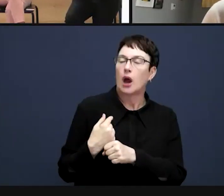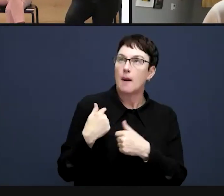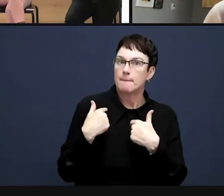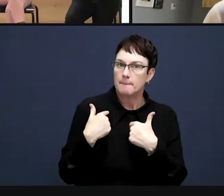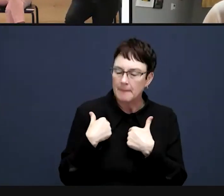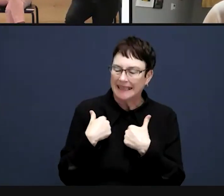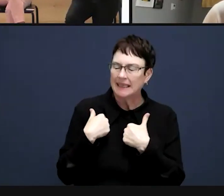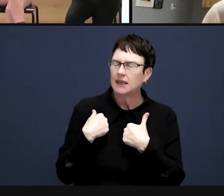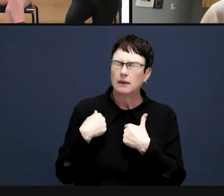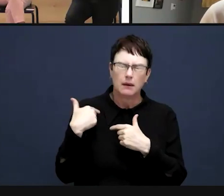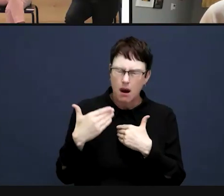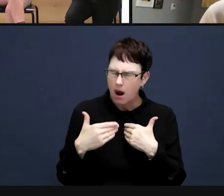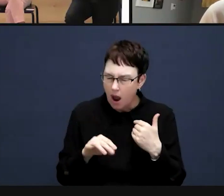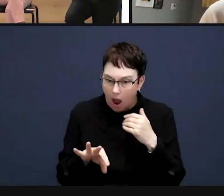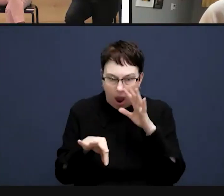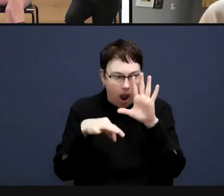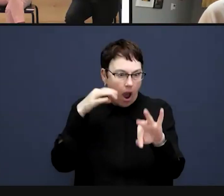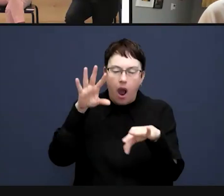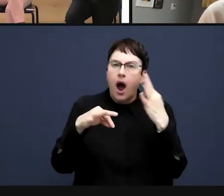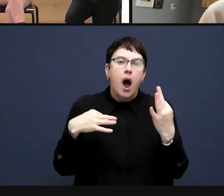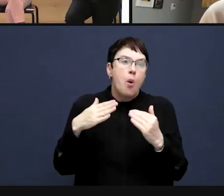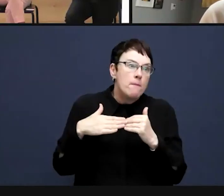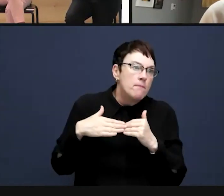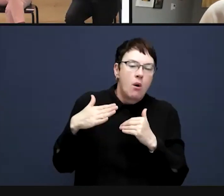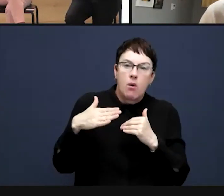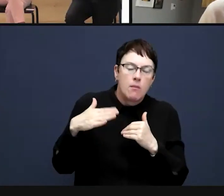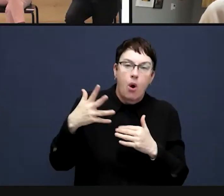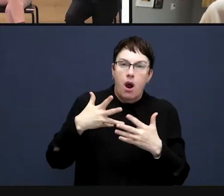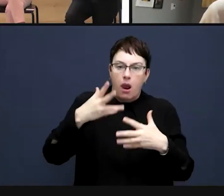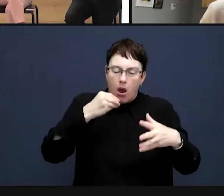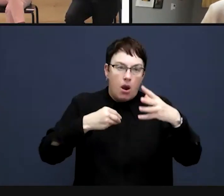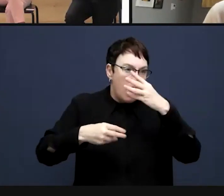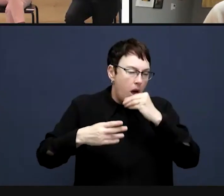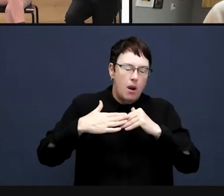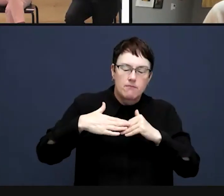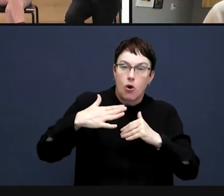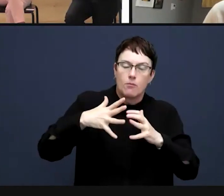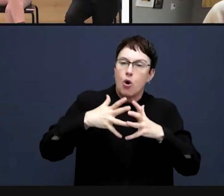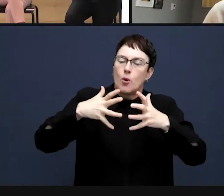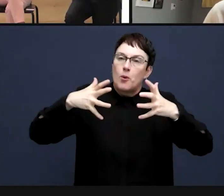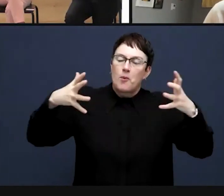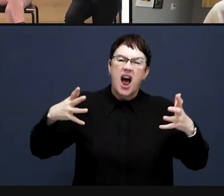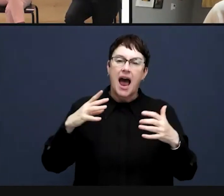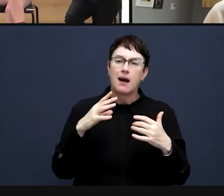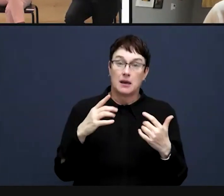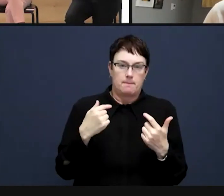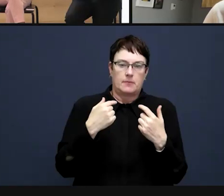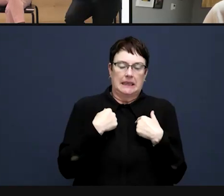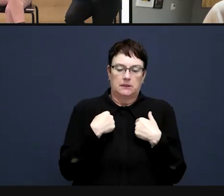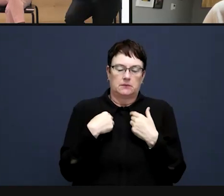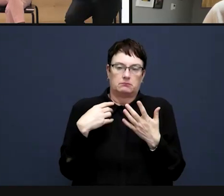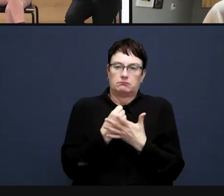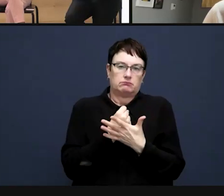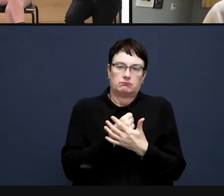I can read and learn. So that's why for me it took a little bit more time, because